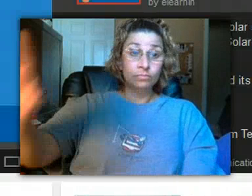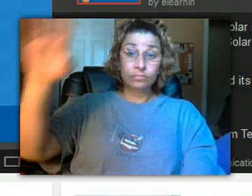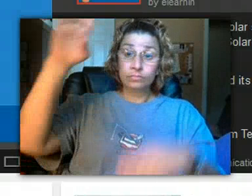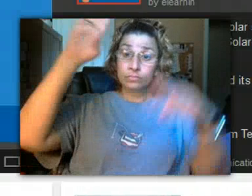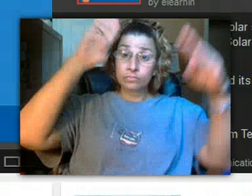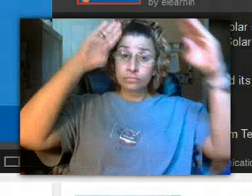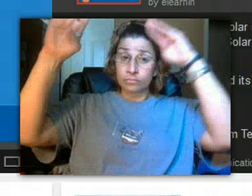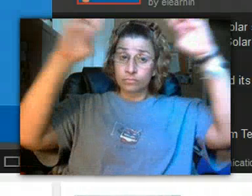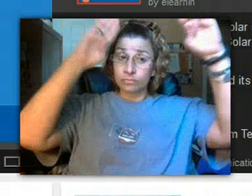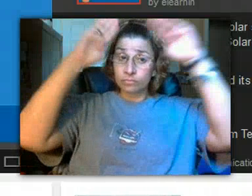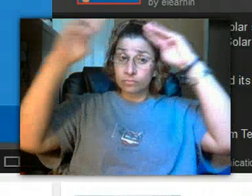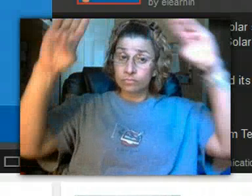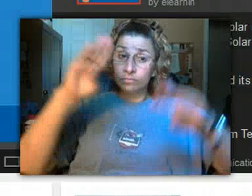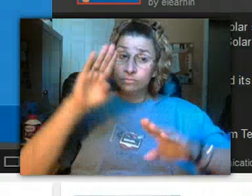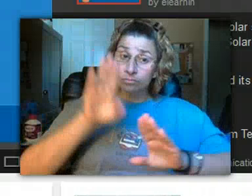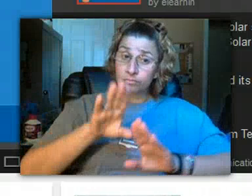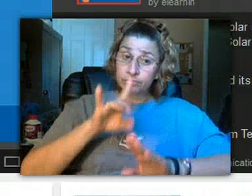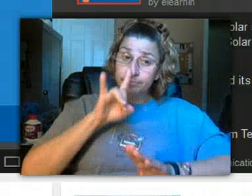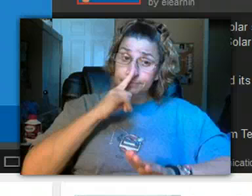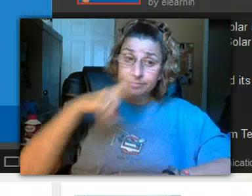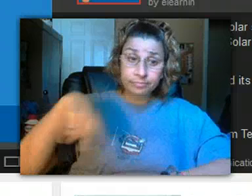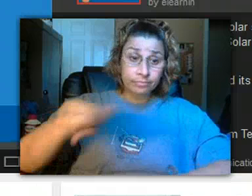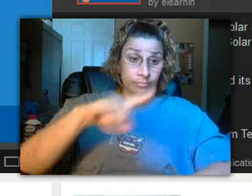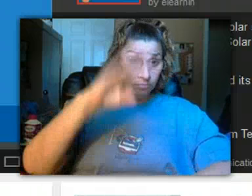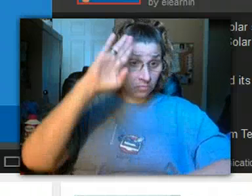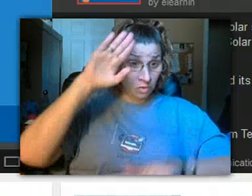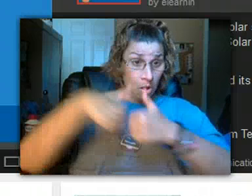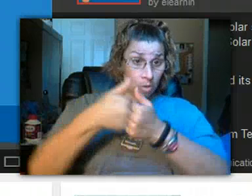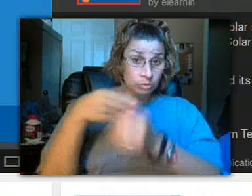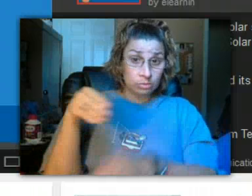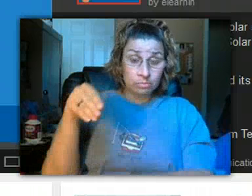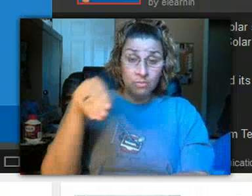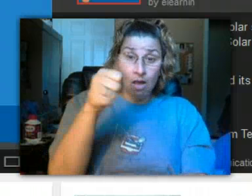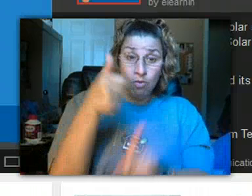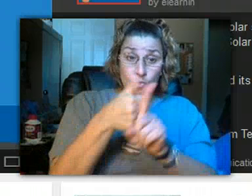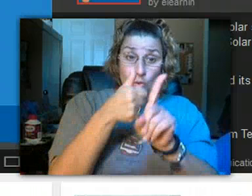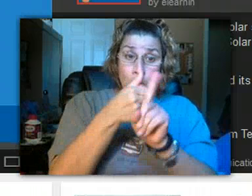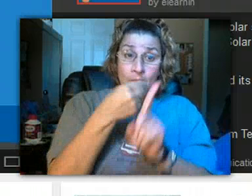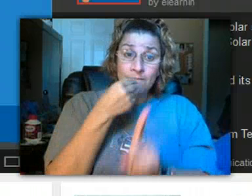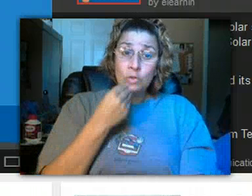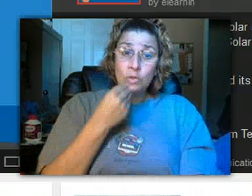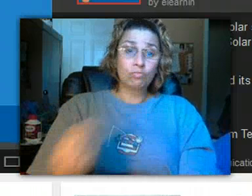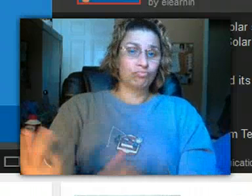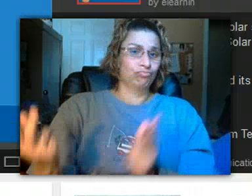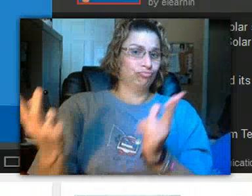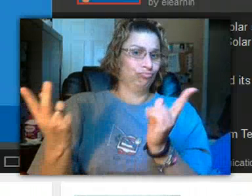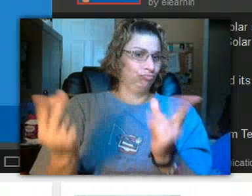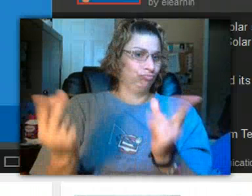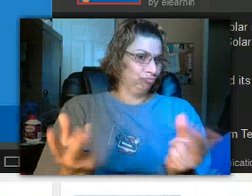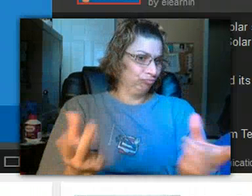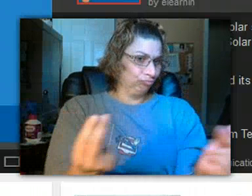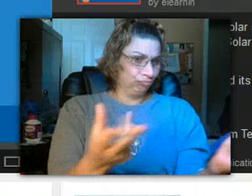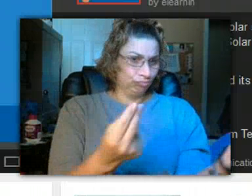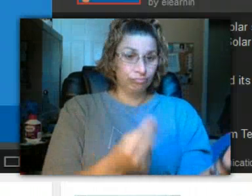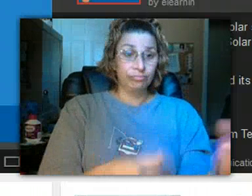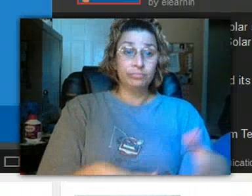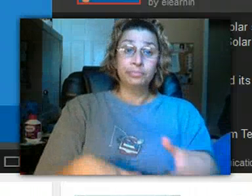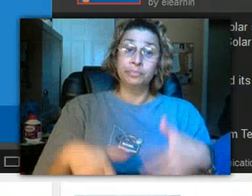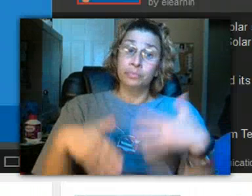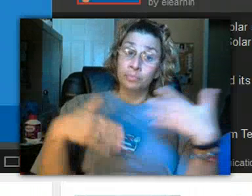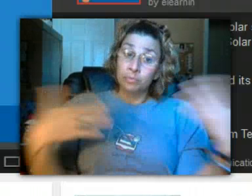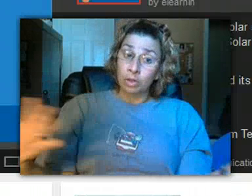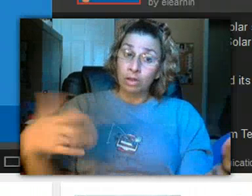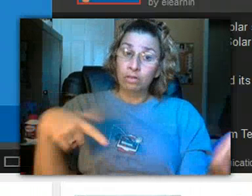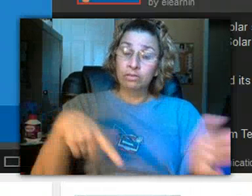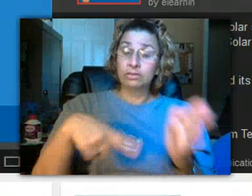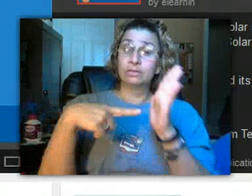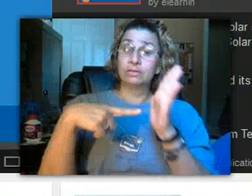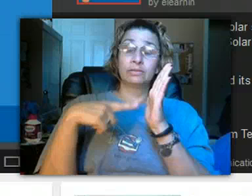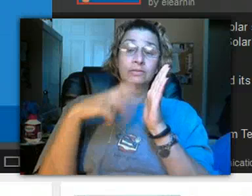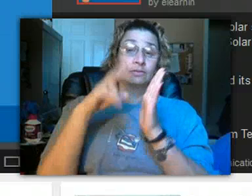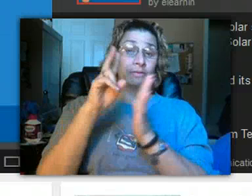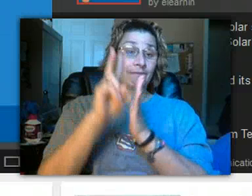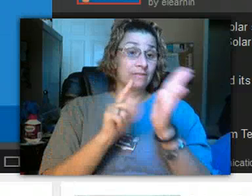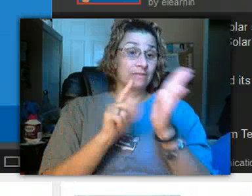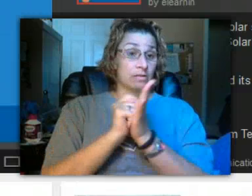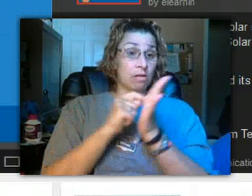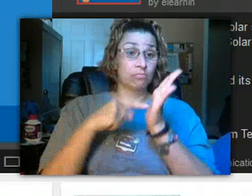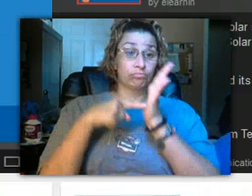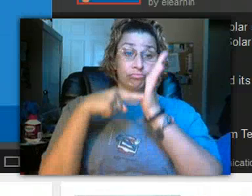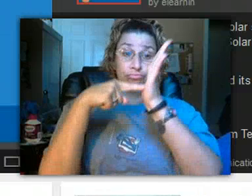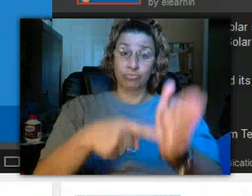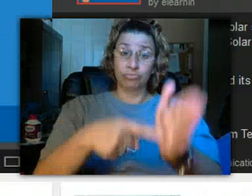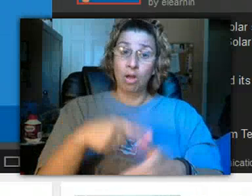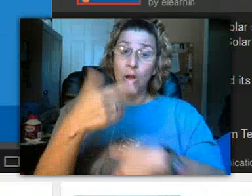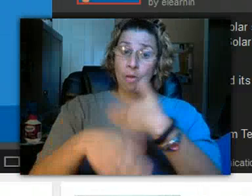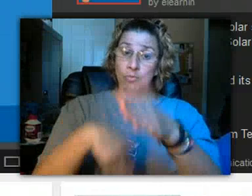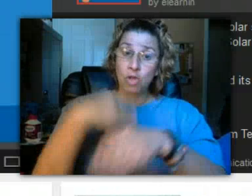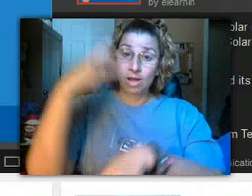kids, do you know how plants make their own food? No? Well, this video elaborates the process